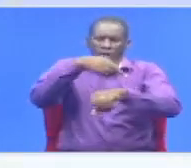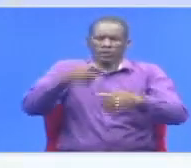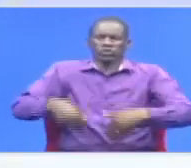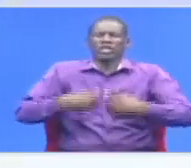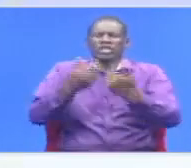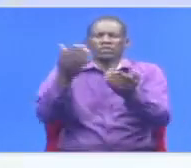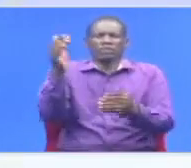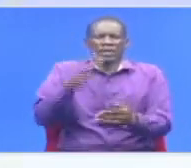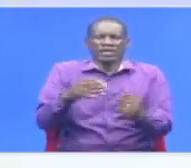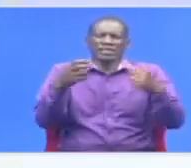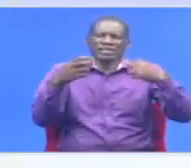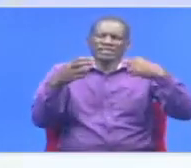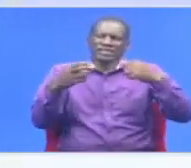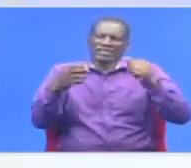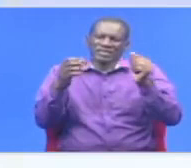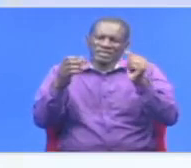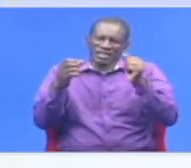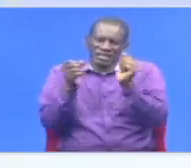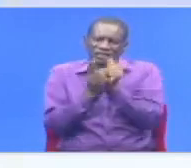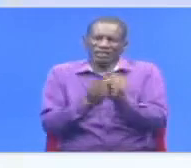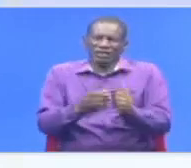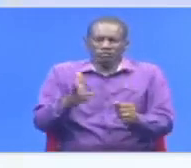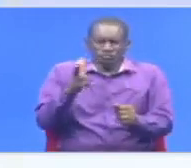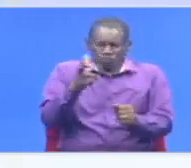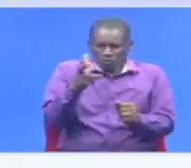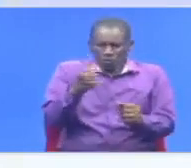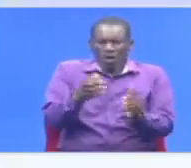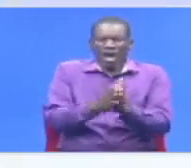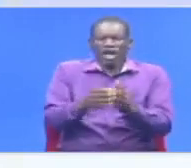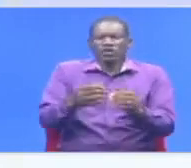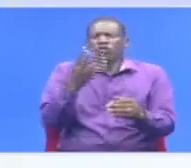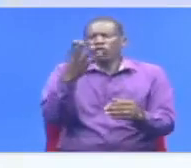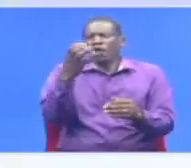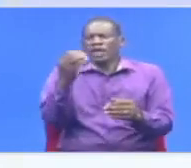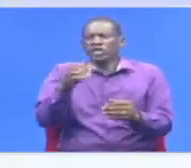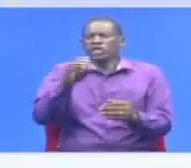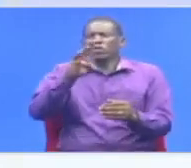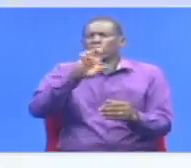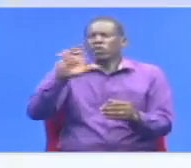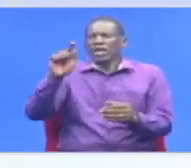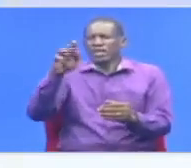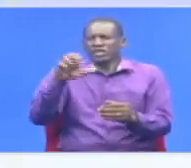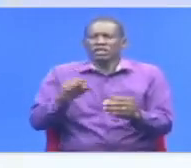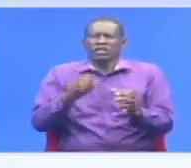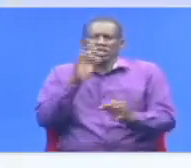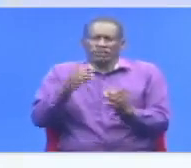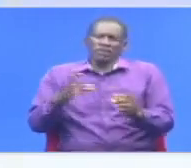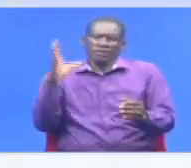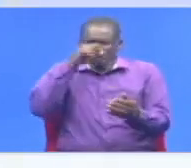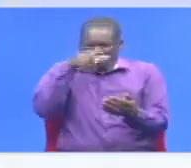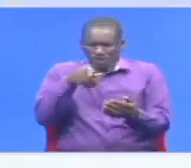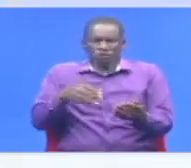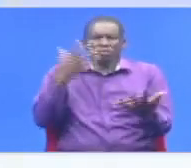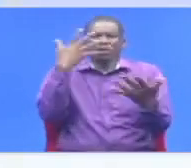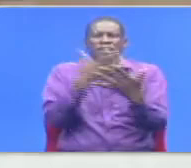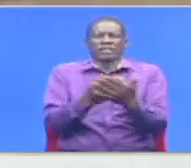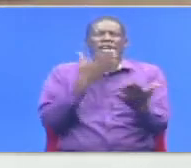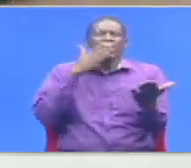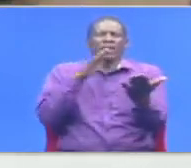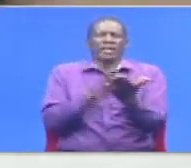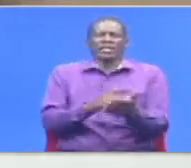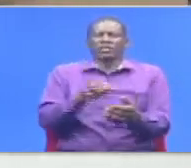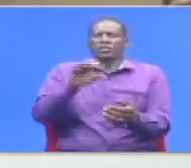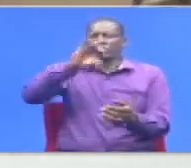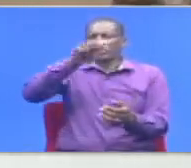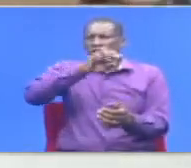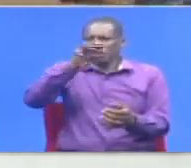and 485 pieces of ammunition, failure to which he will be arrested. In a letter to Wanjigi, the DCI said